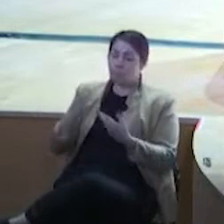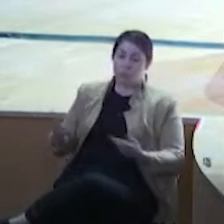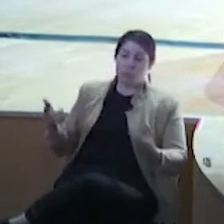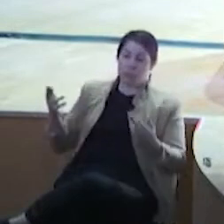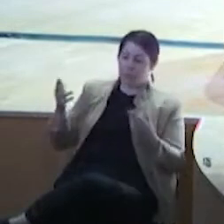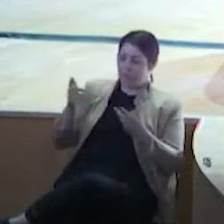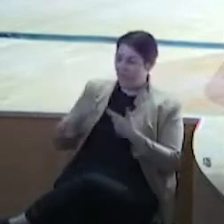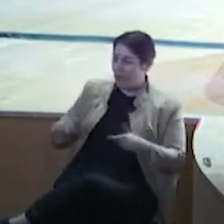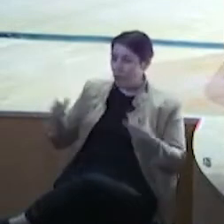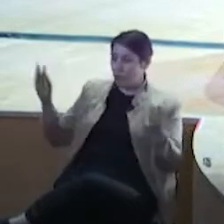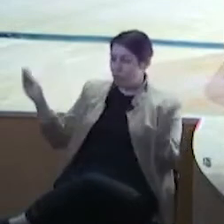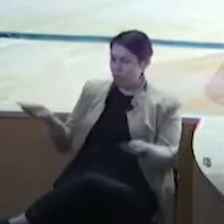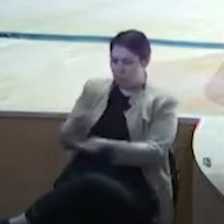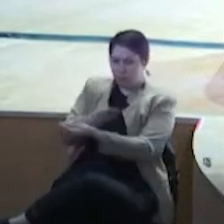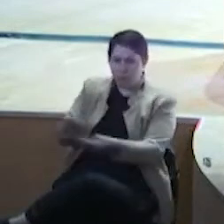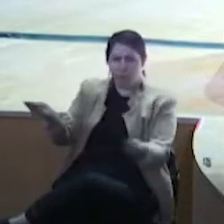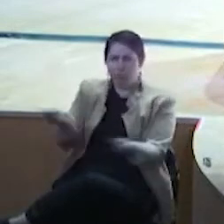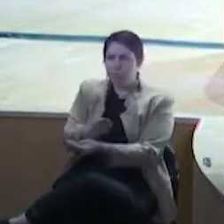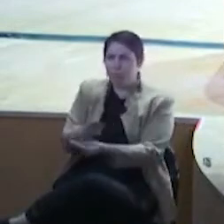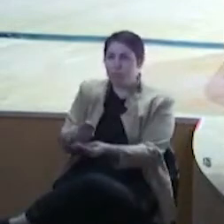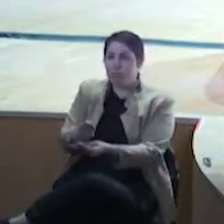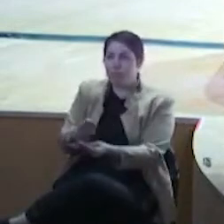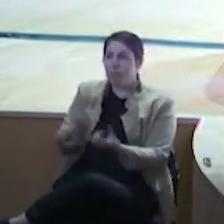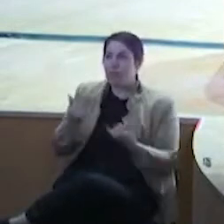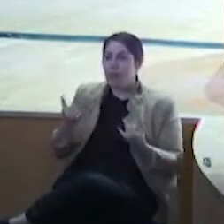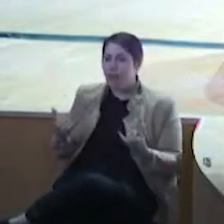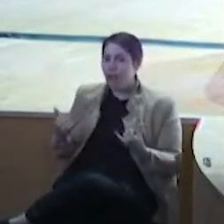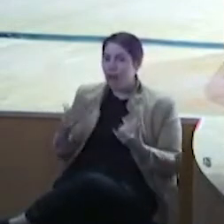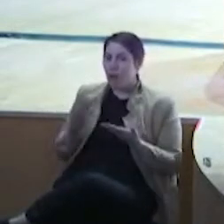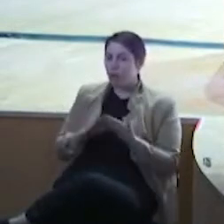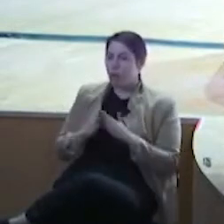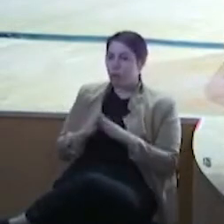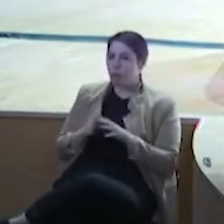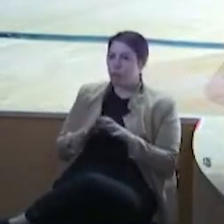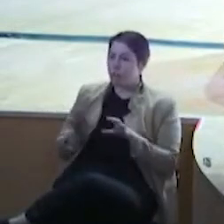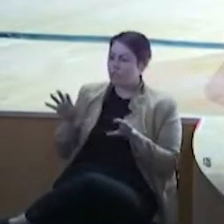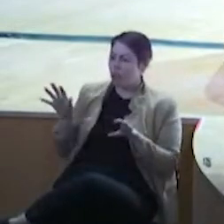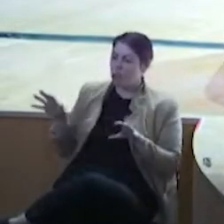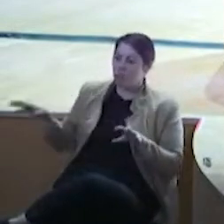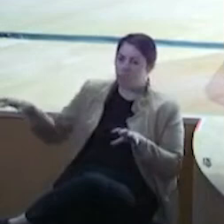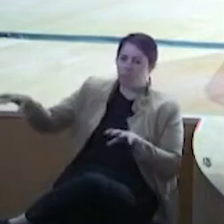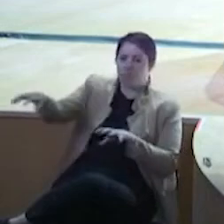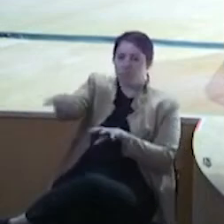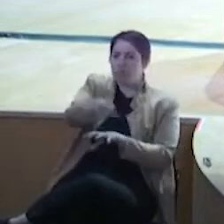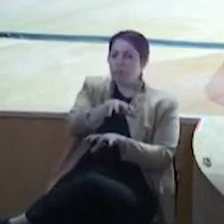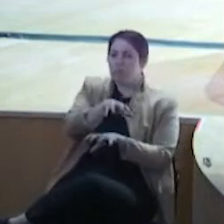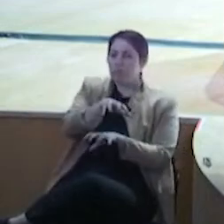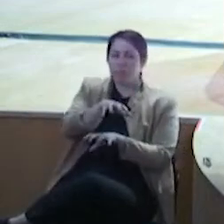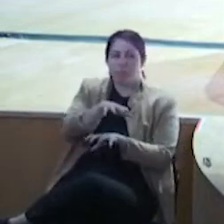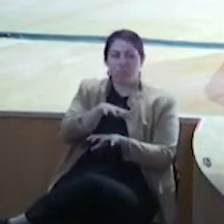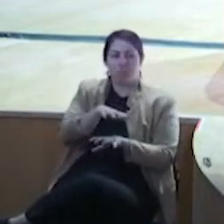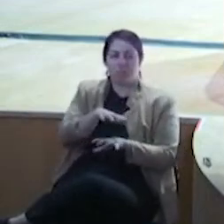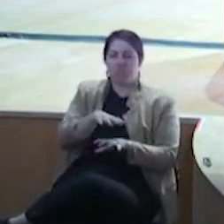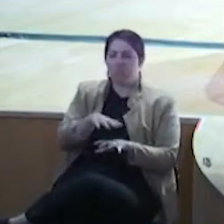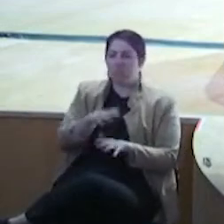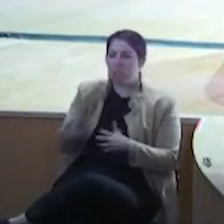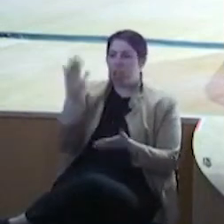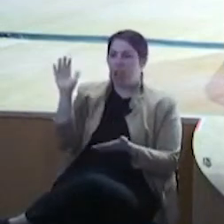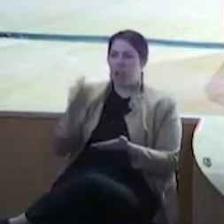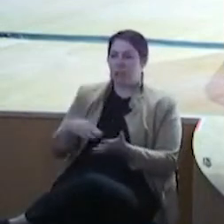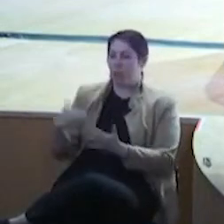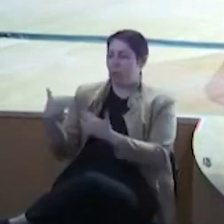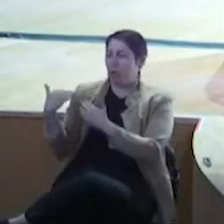And now, because of the communities that are beside us and the lack of personal responsibility around